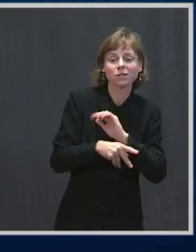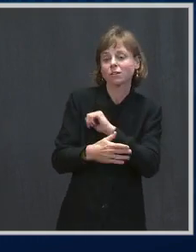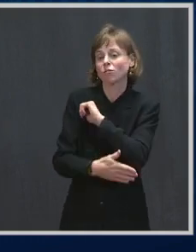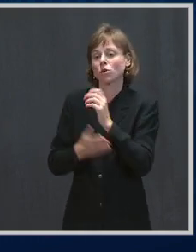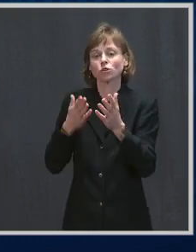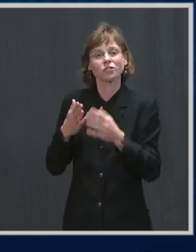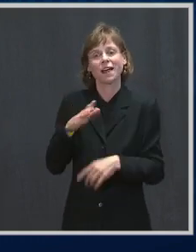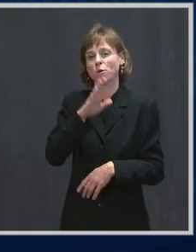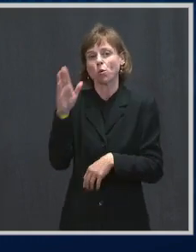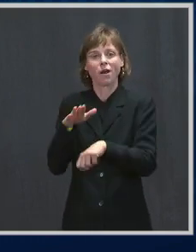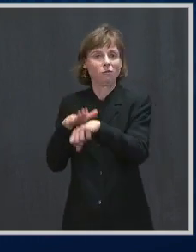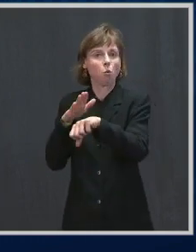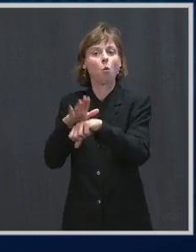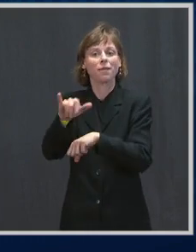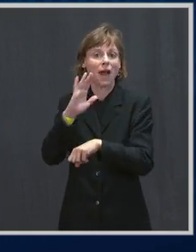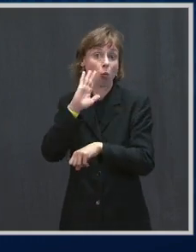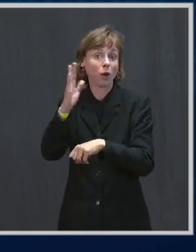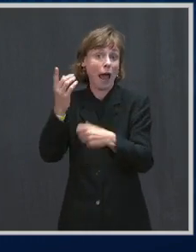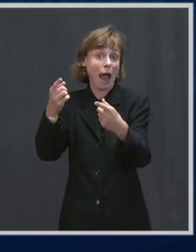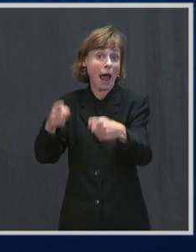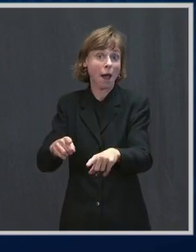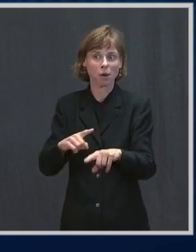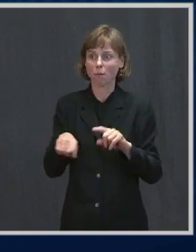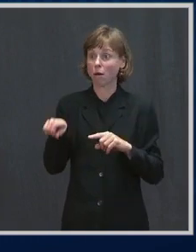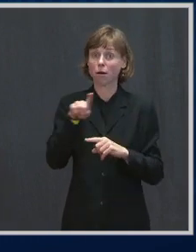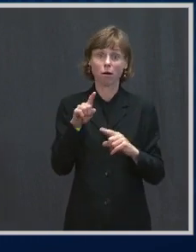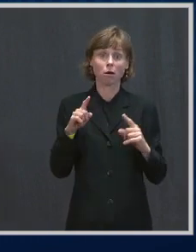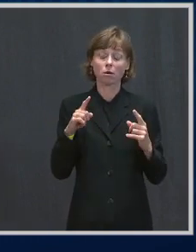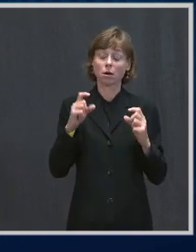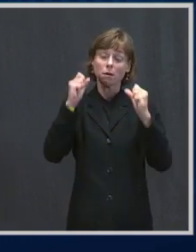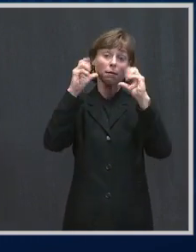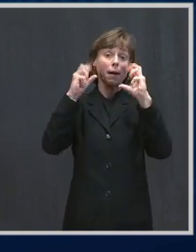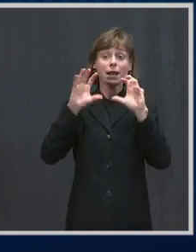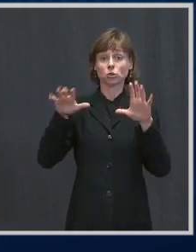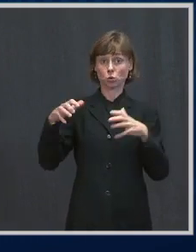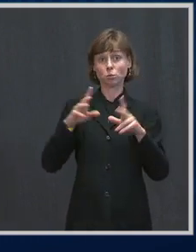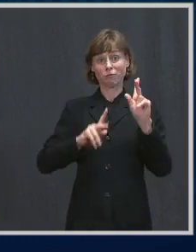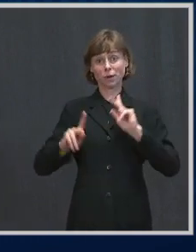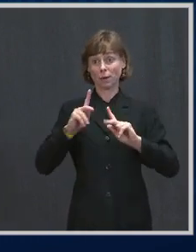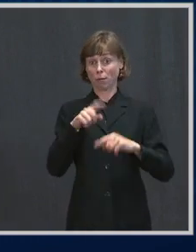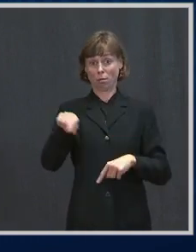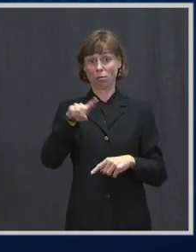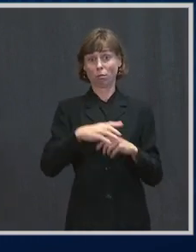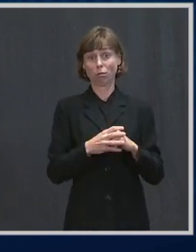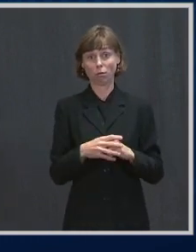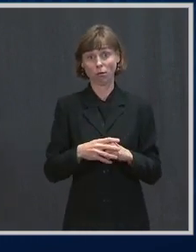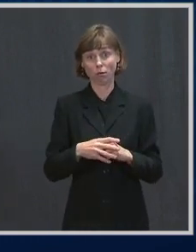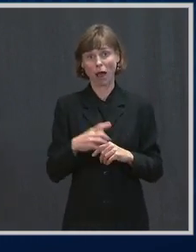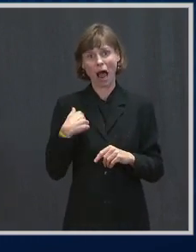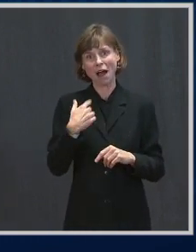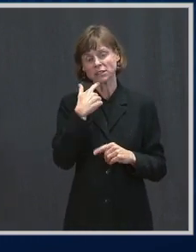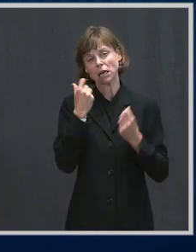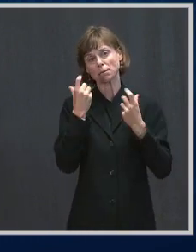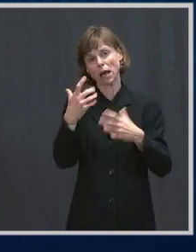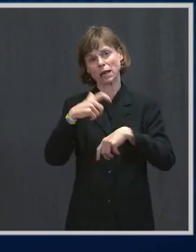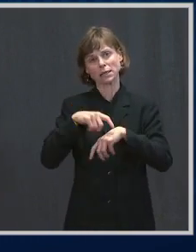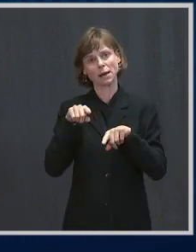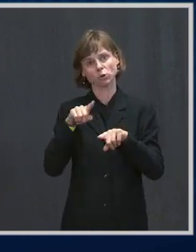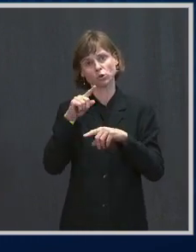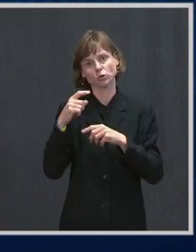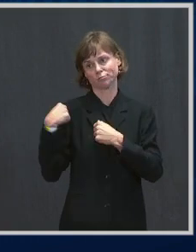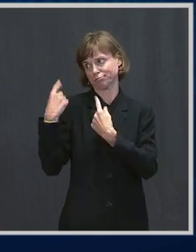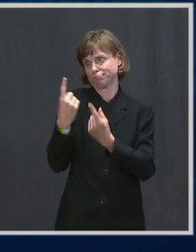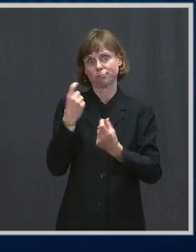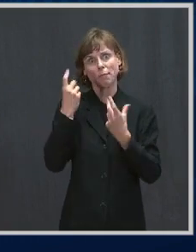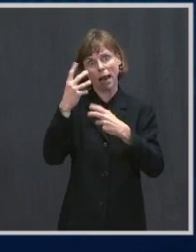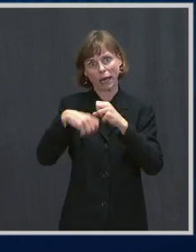happen. But you're an incredible group of individuals. And I've said many times over the years, those of you who